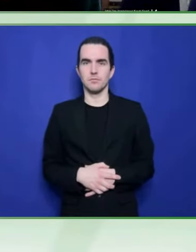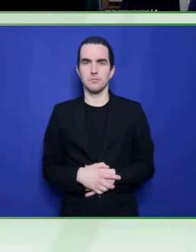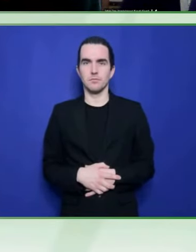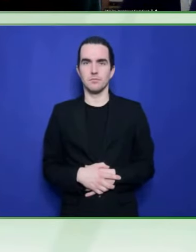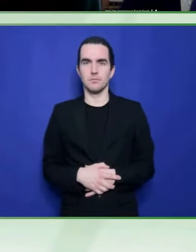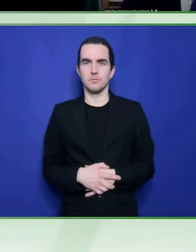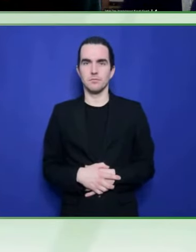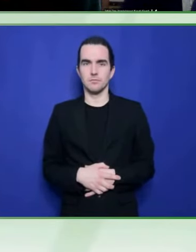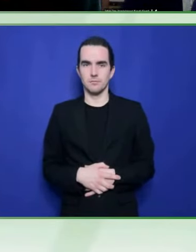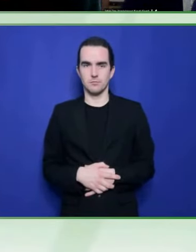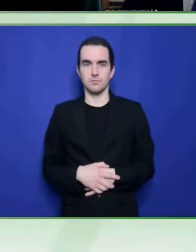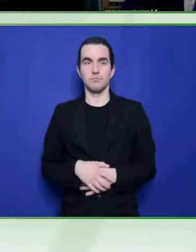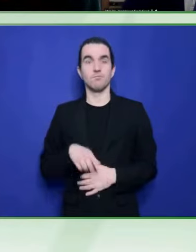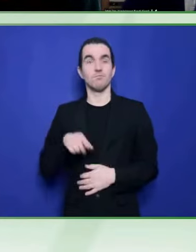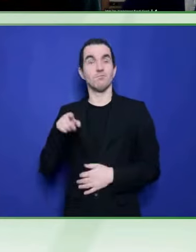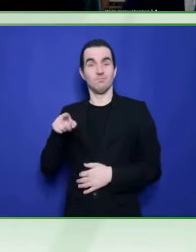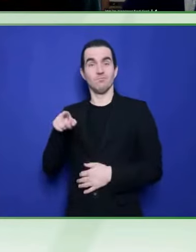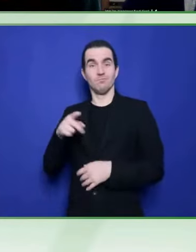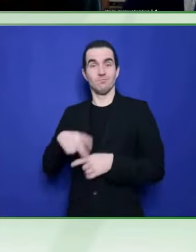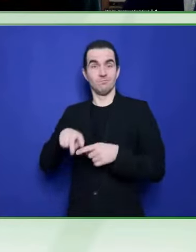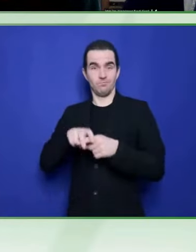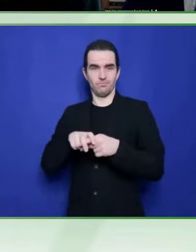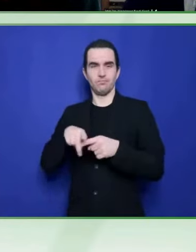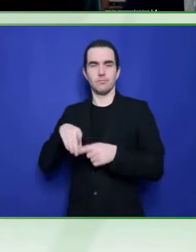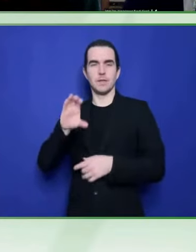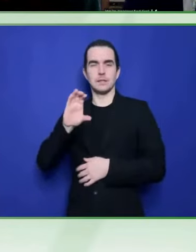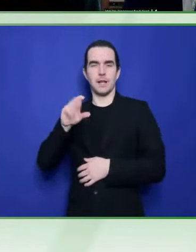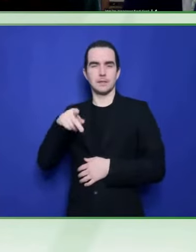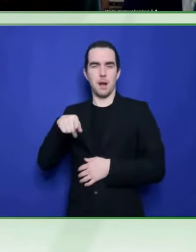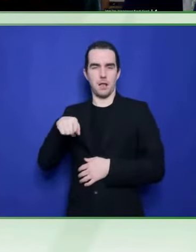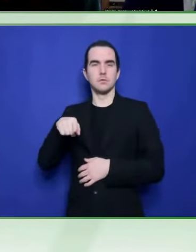Sight-disabled man with the white cane uses the tactile paving.